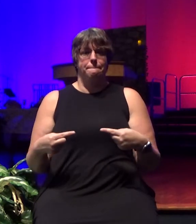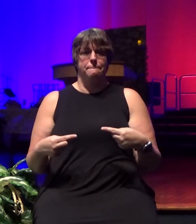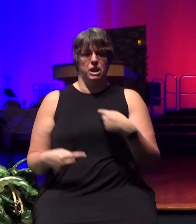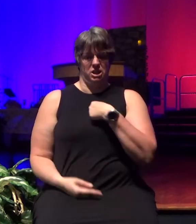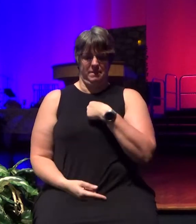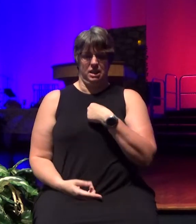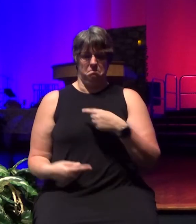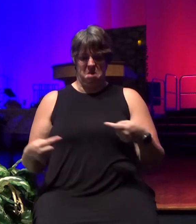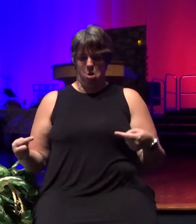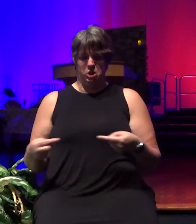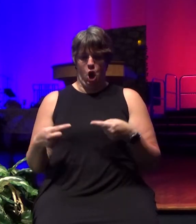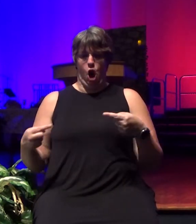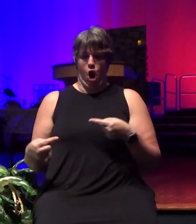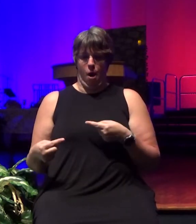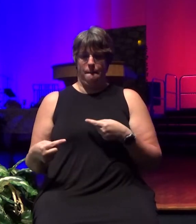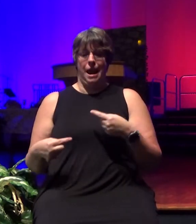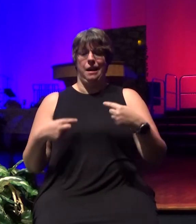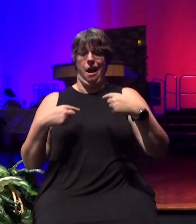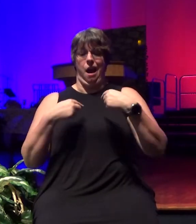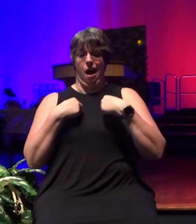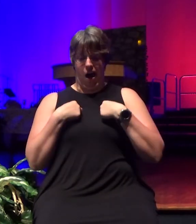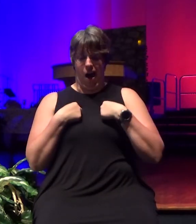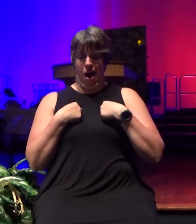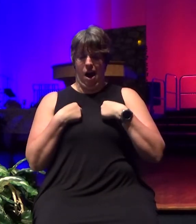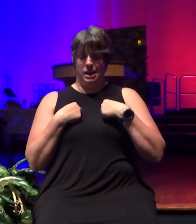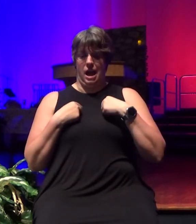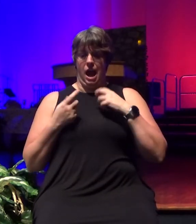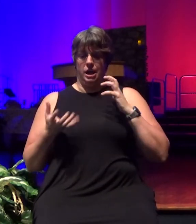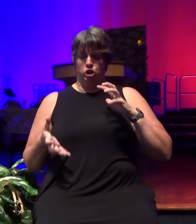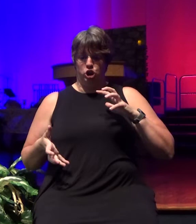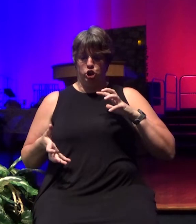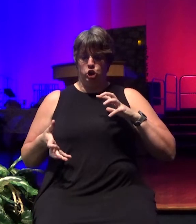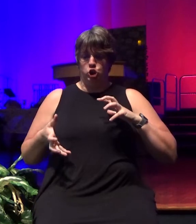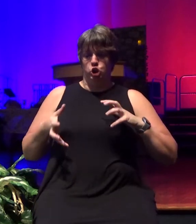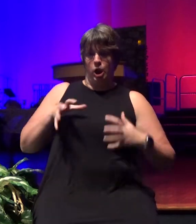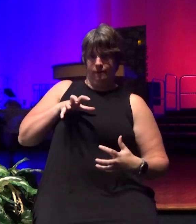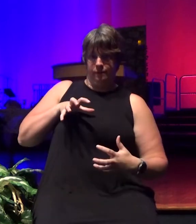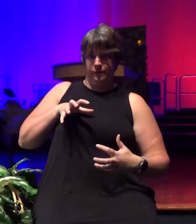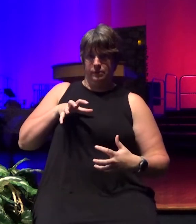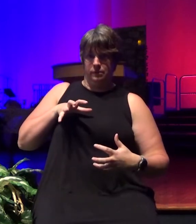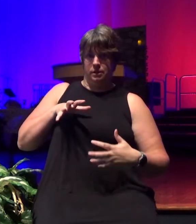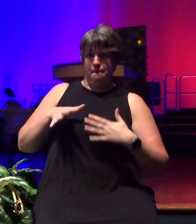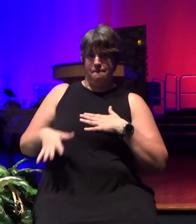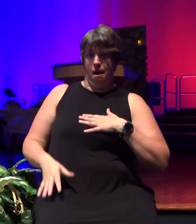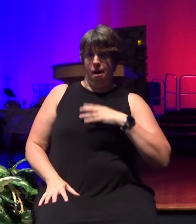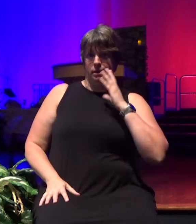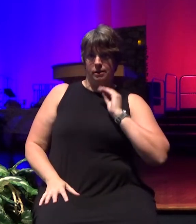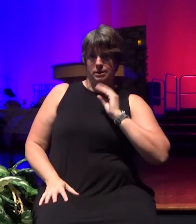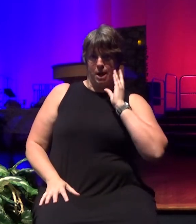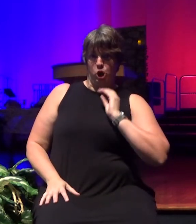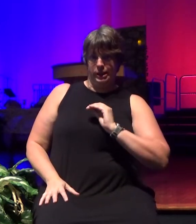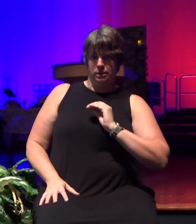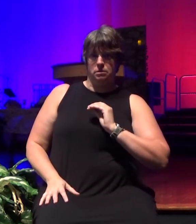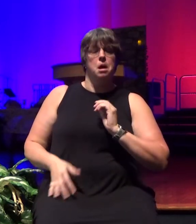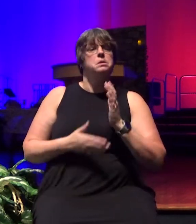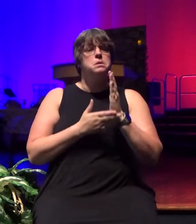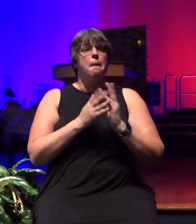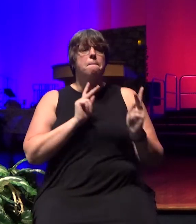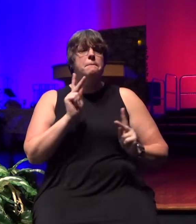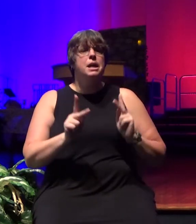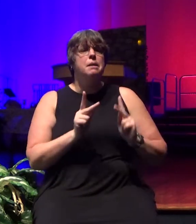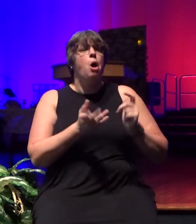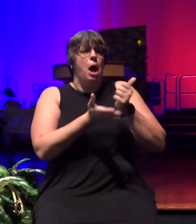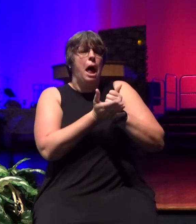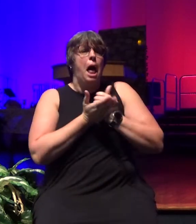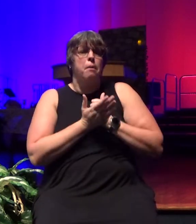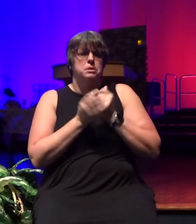my relationship with that experience. And some people helped me awaken to that for sure. And then I